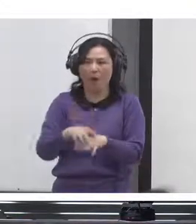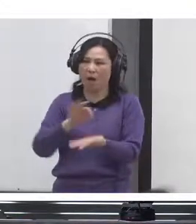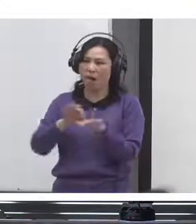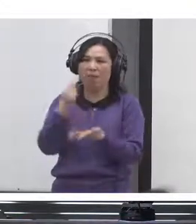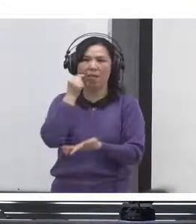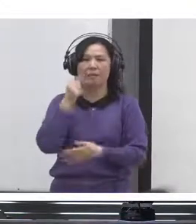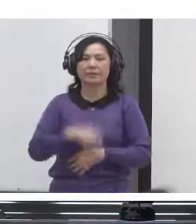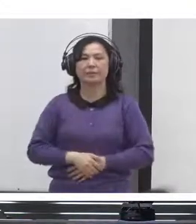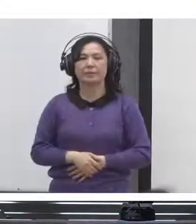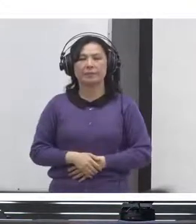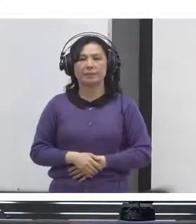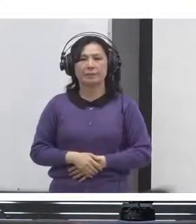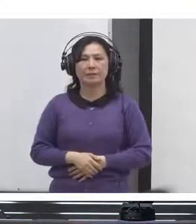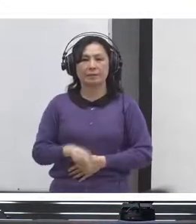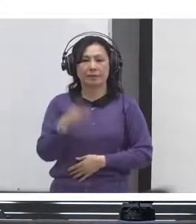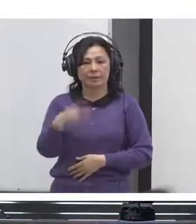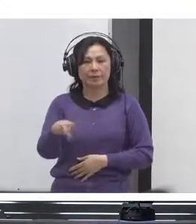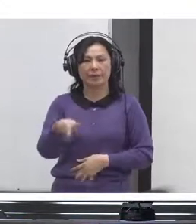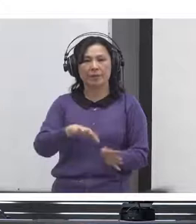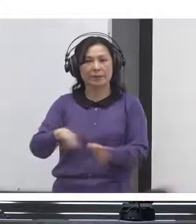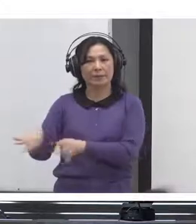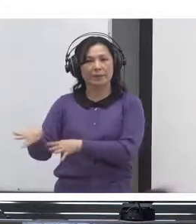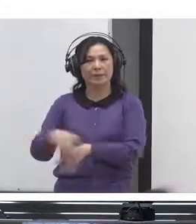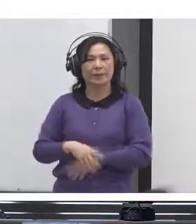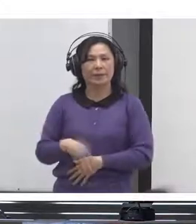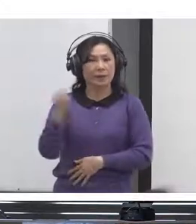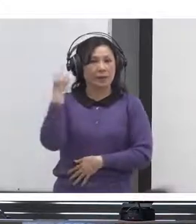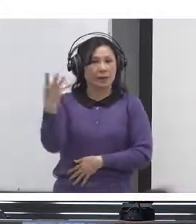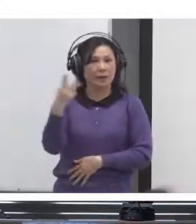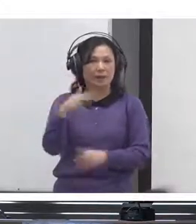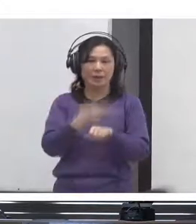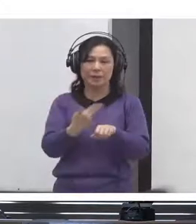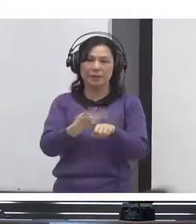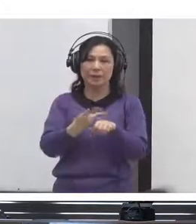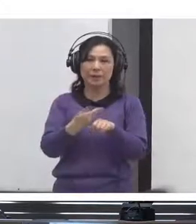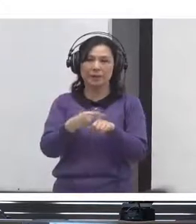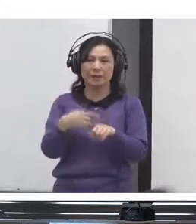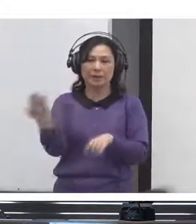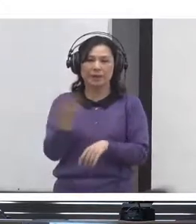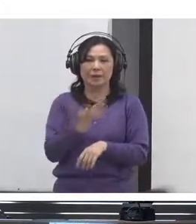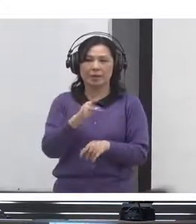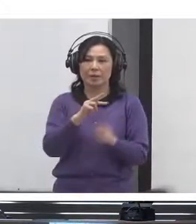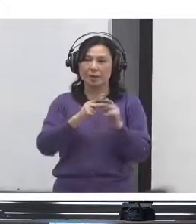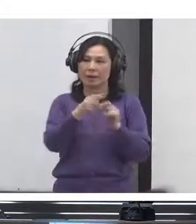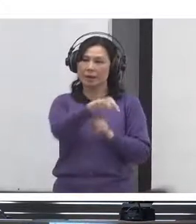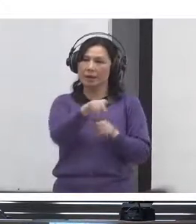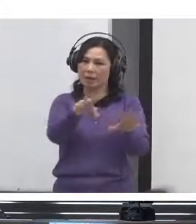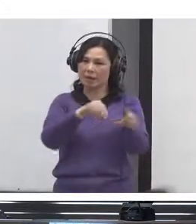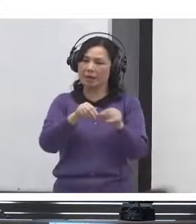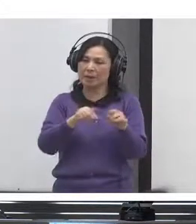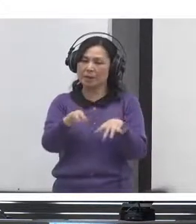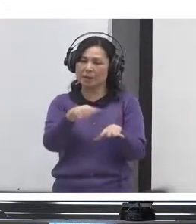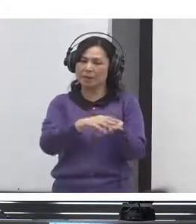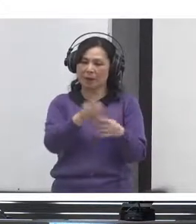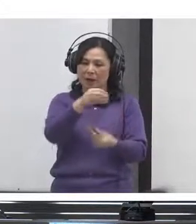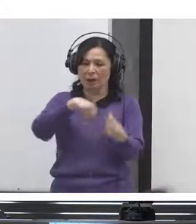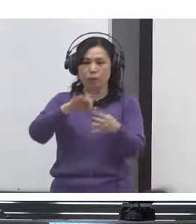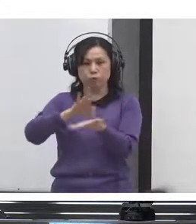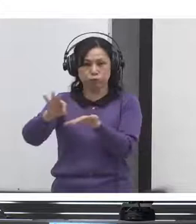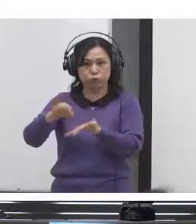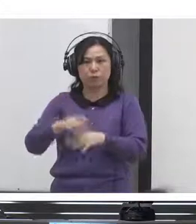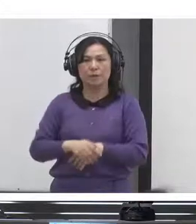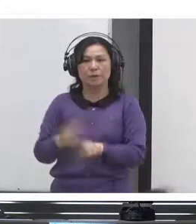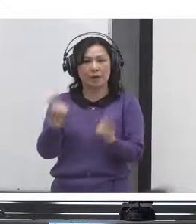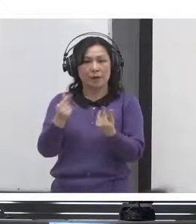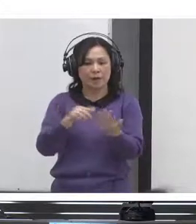make interaction with data very easy, such as these touch tables. Our researchers write novel software codes that